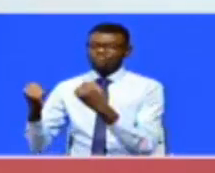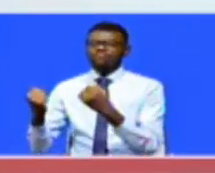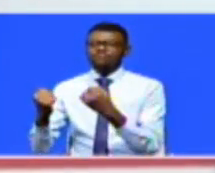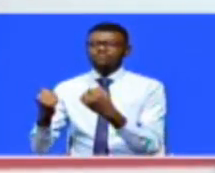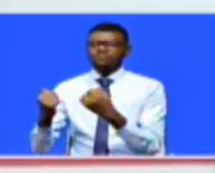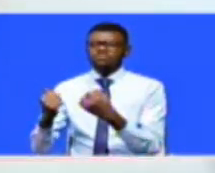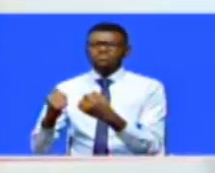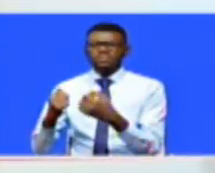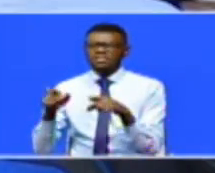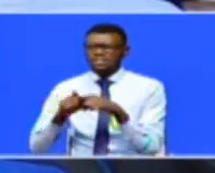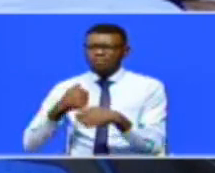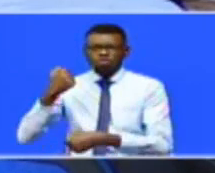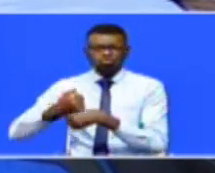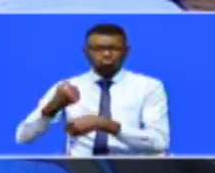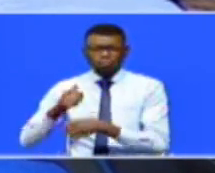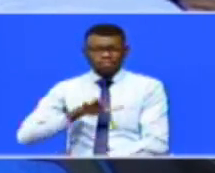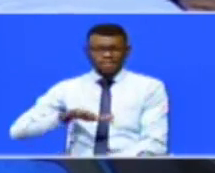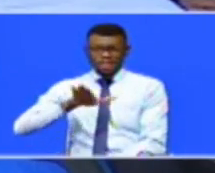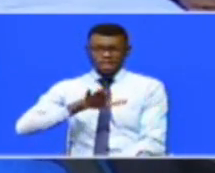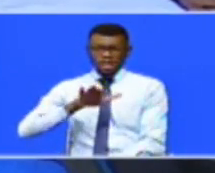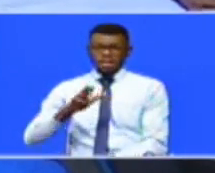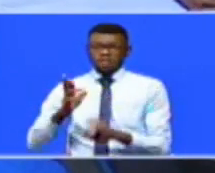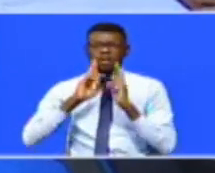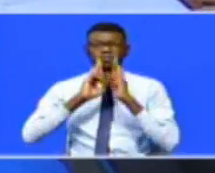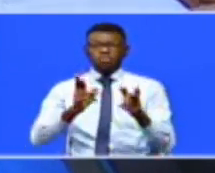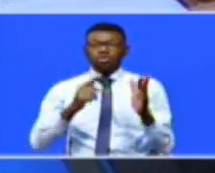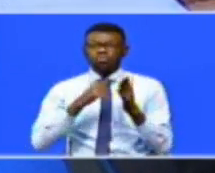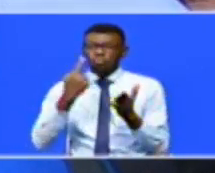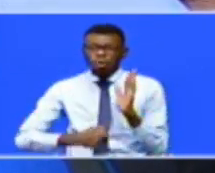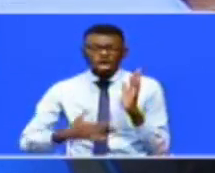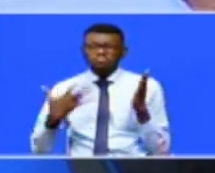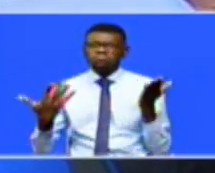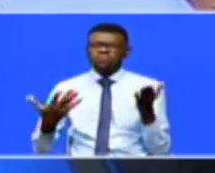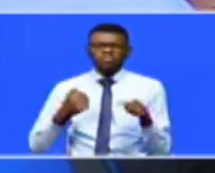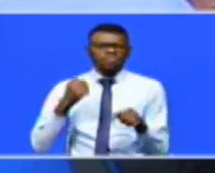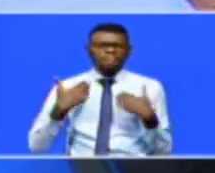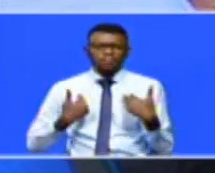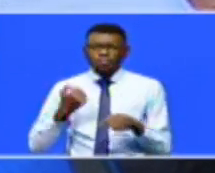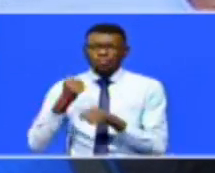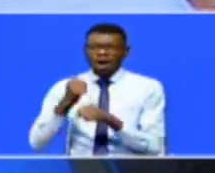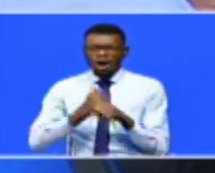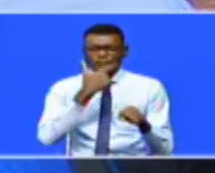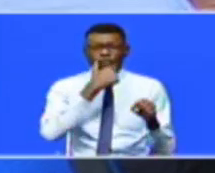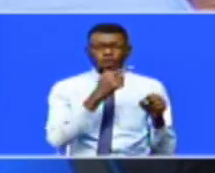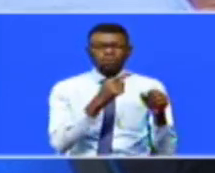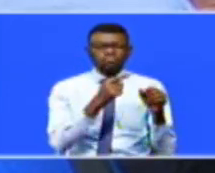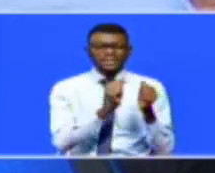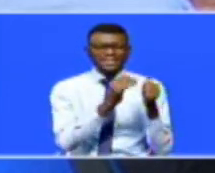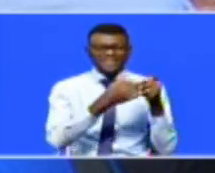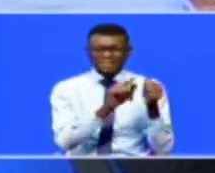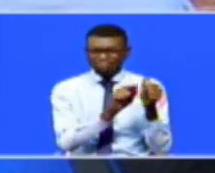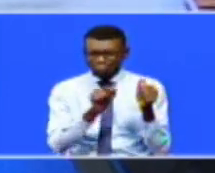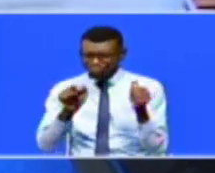market. Among other key findings, the report shows that out of the usually working population aged 18 and above,